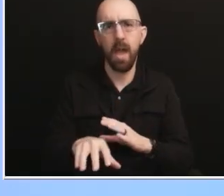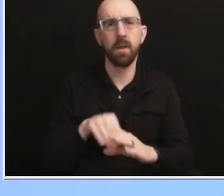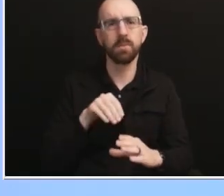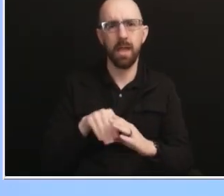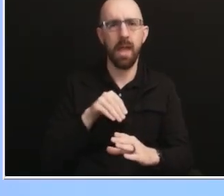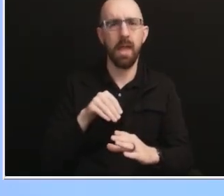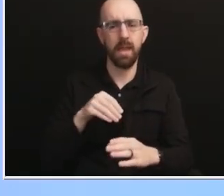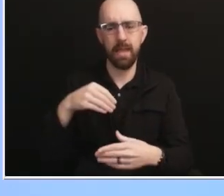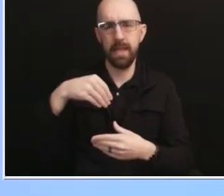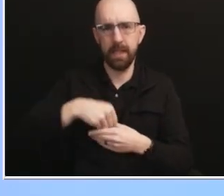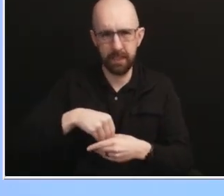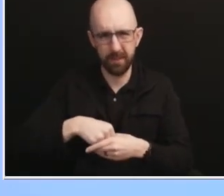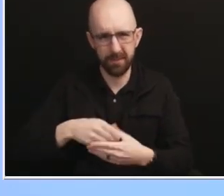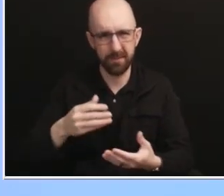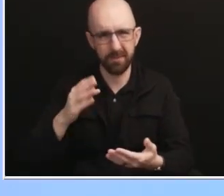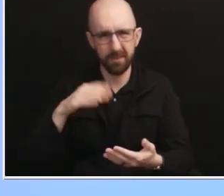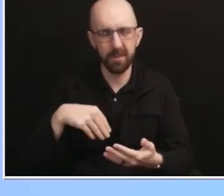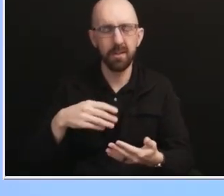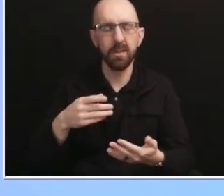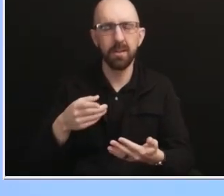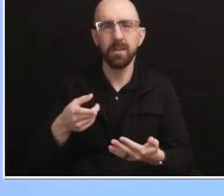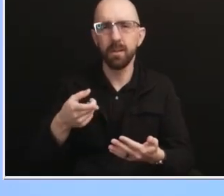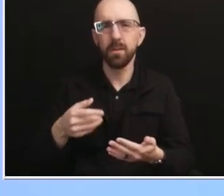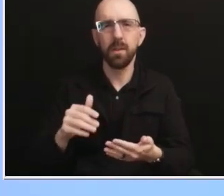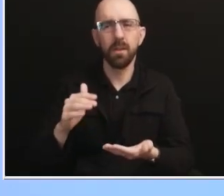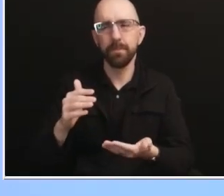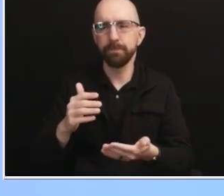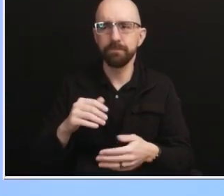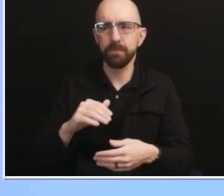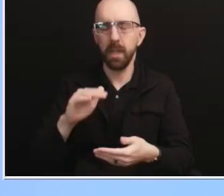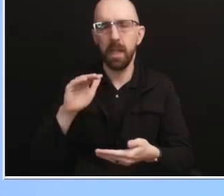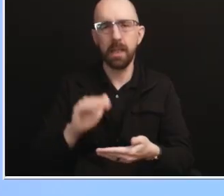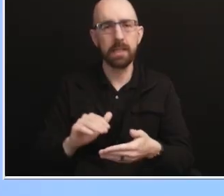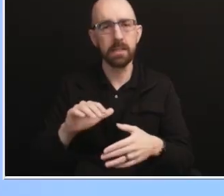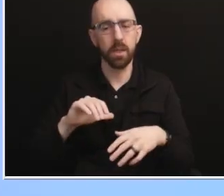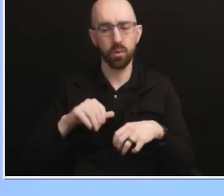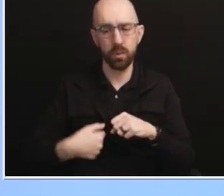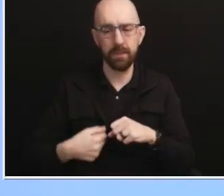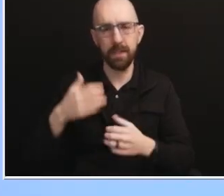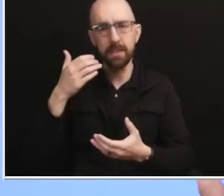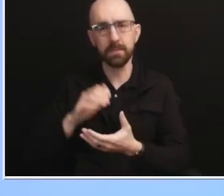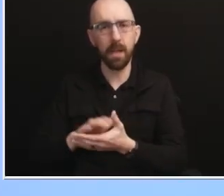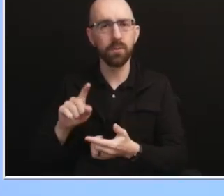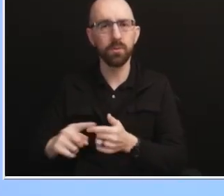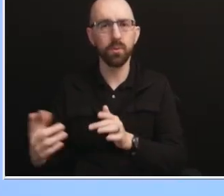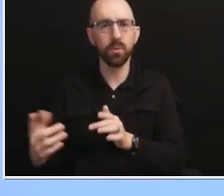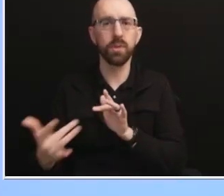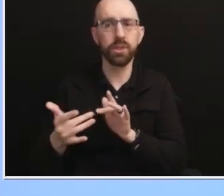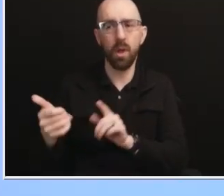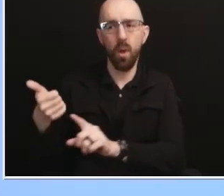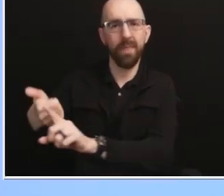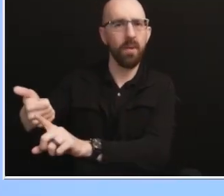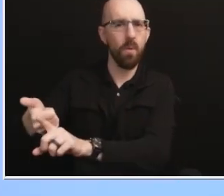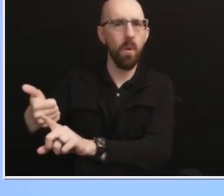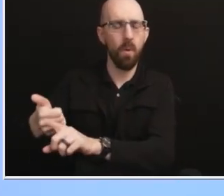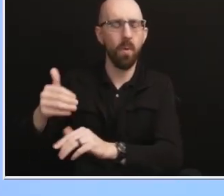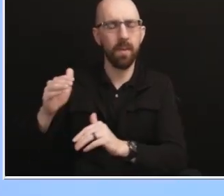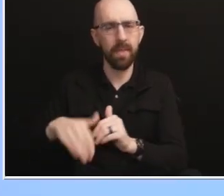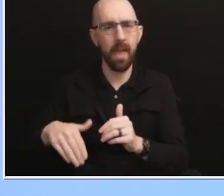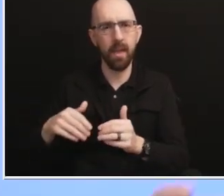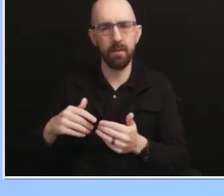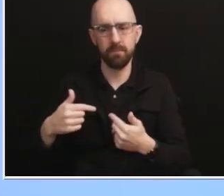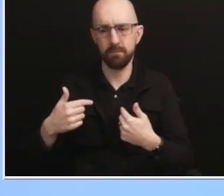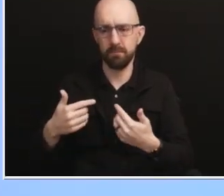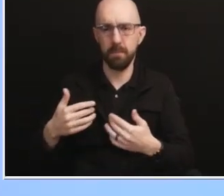rather than because there's a lower likelihood of the grieving spouse to reach out than there is the value or benefit in